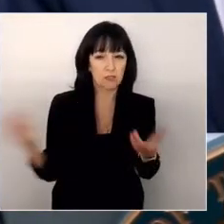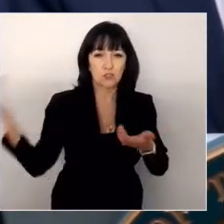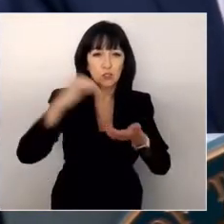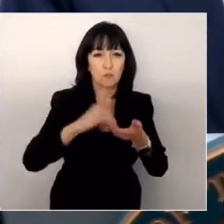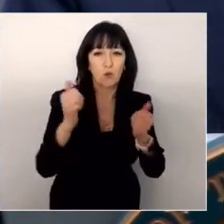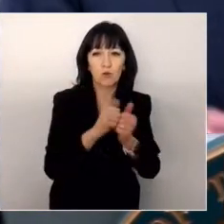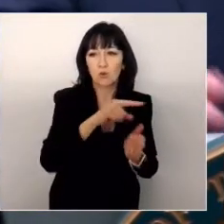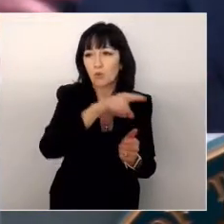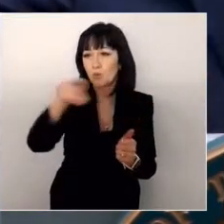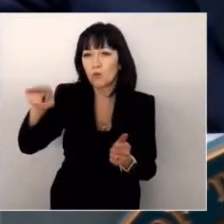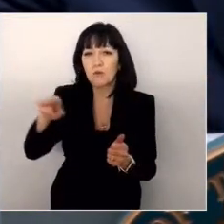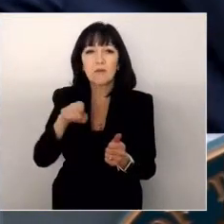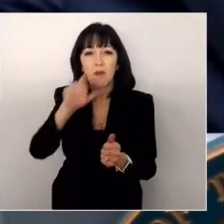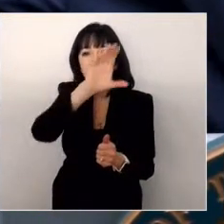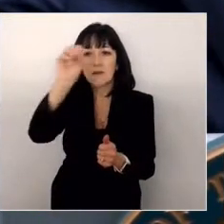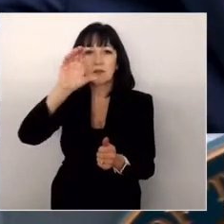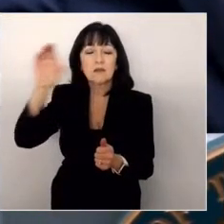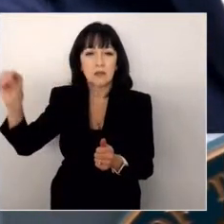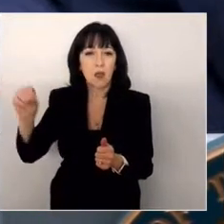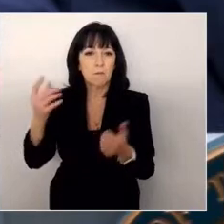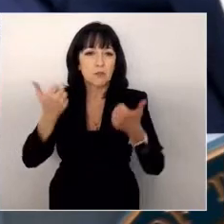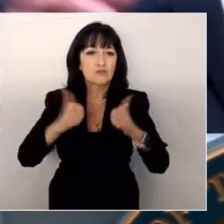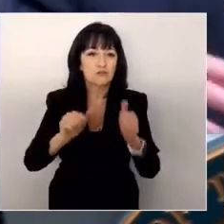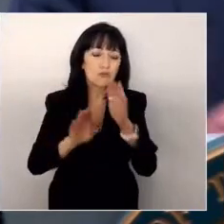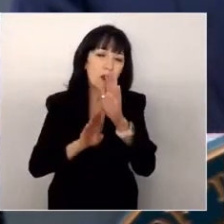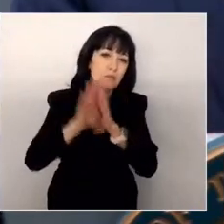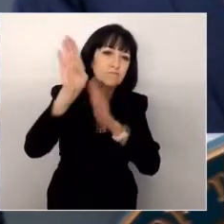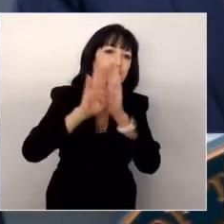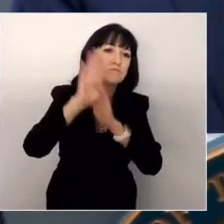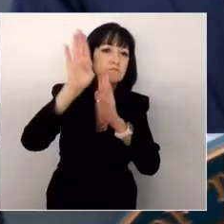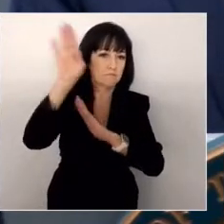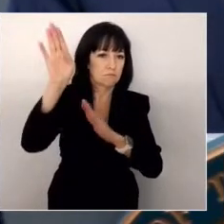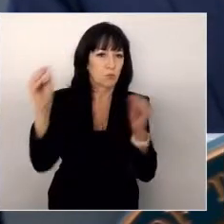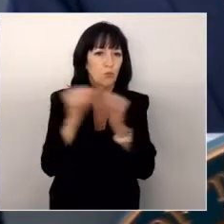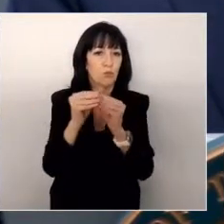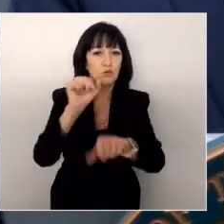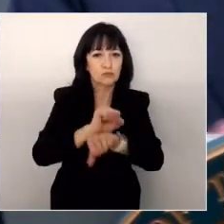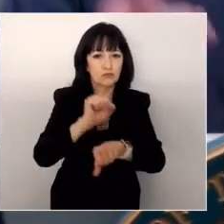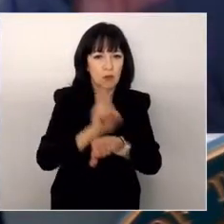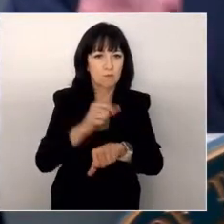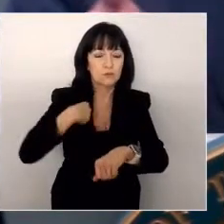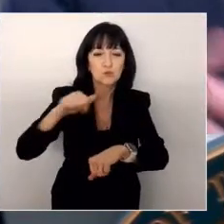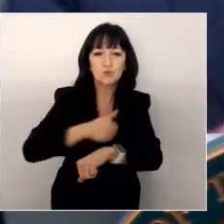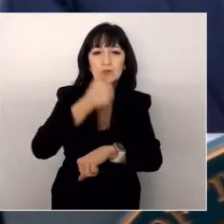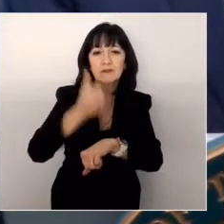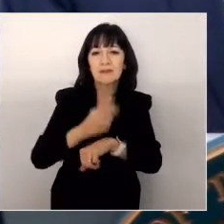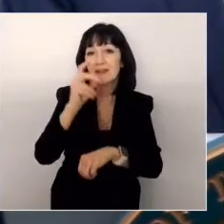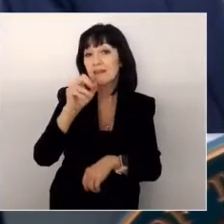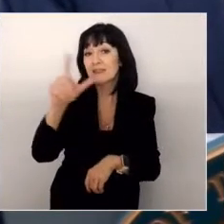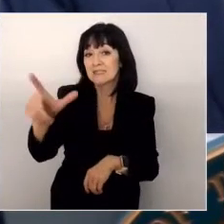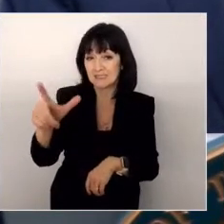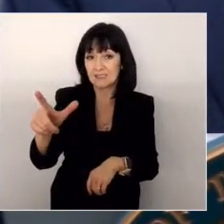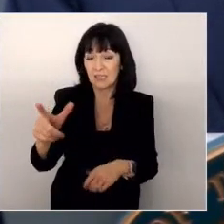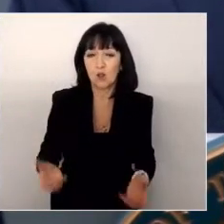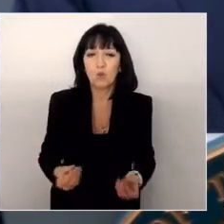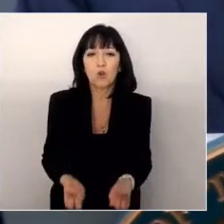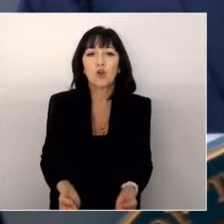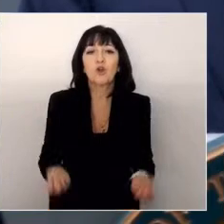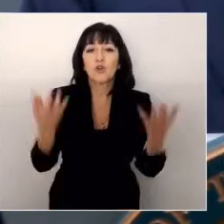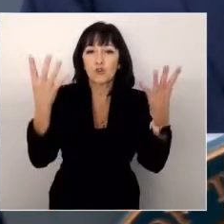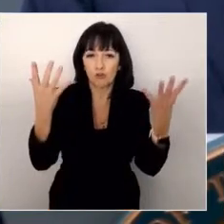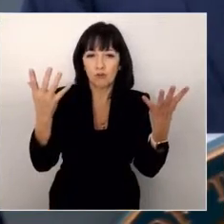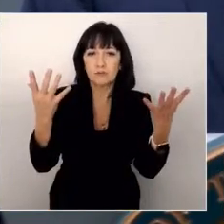development efforts. Working with all of you, we created the Delaware Prosperity Partnership. And that idea has paid